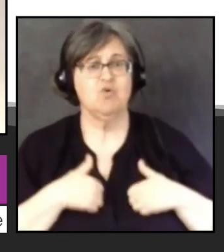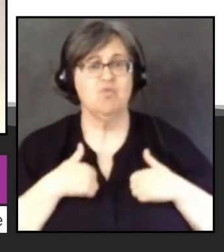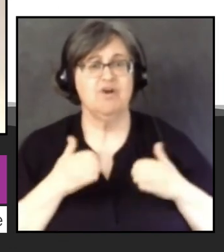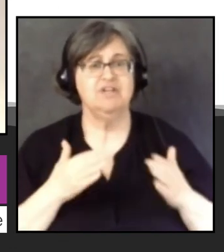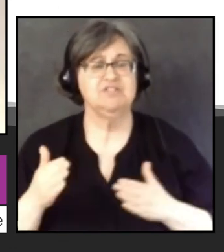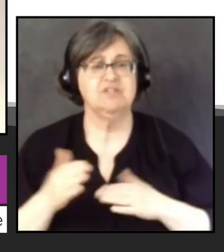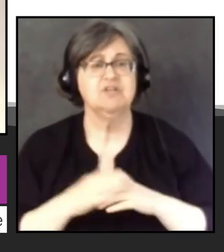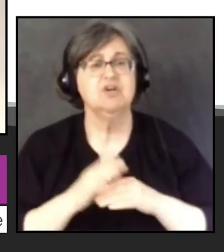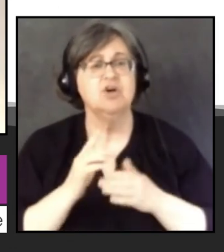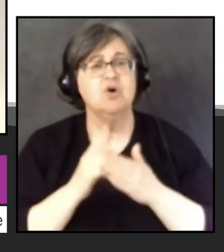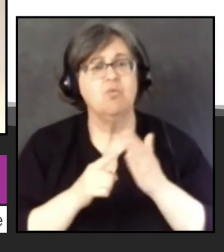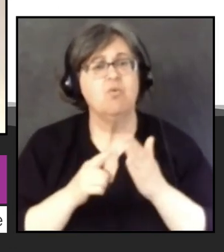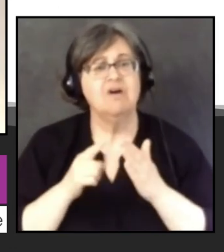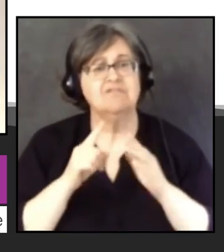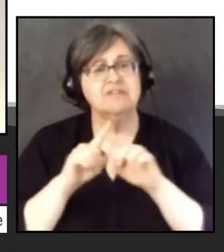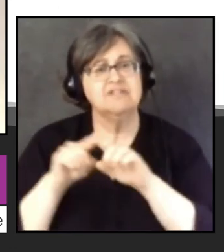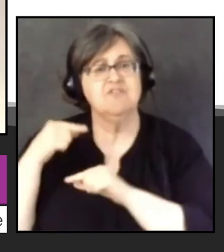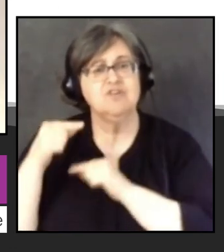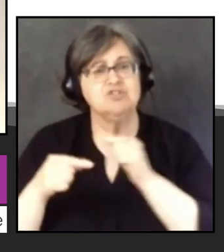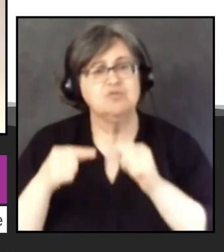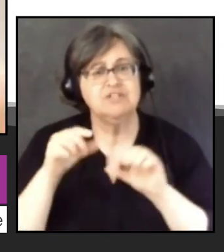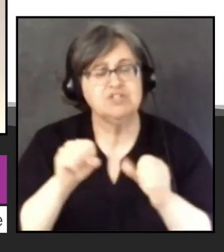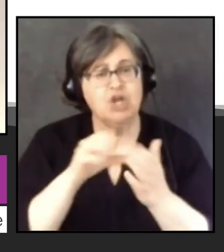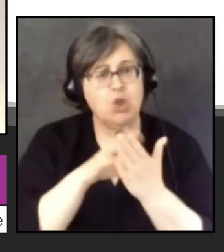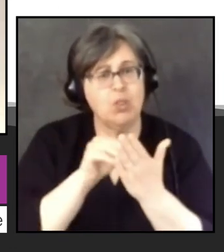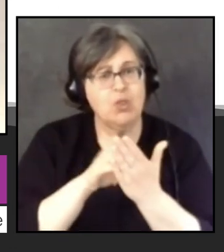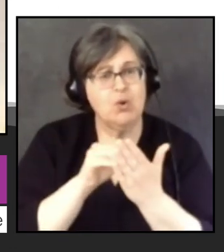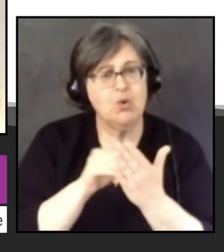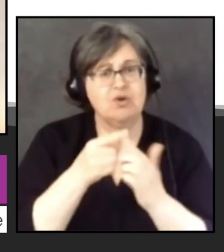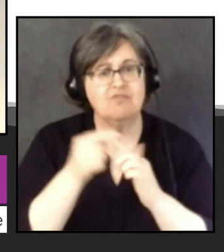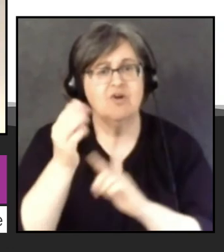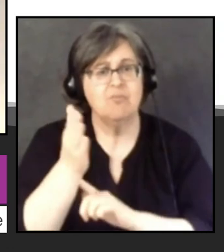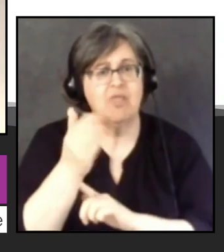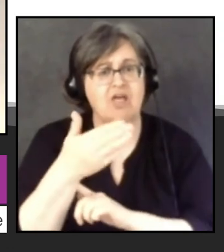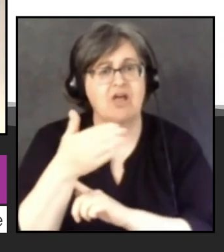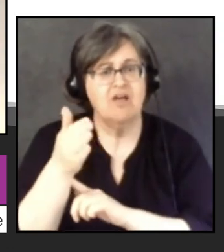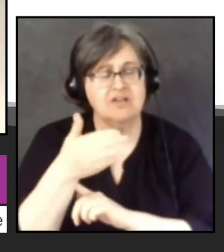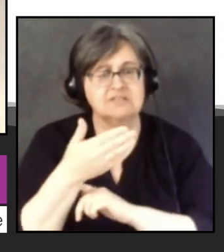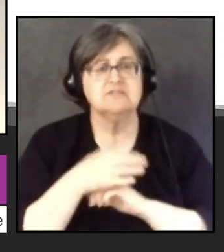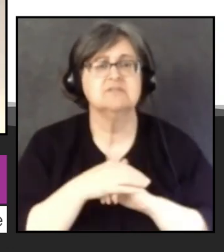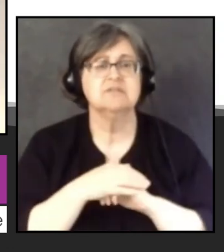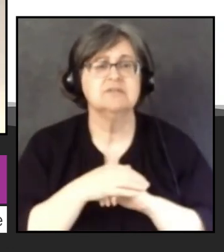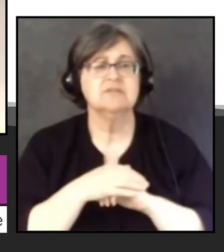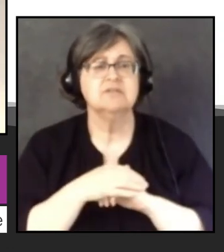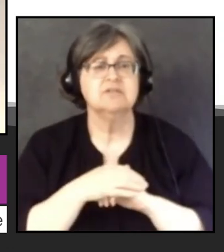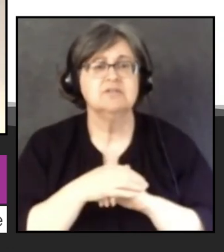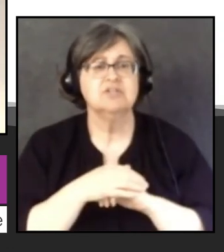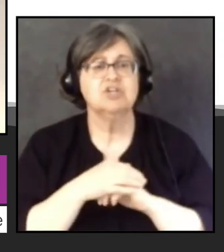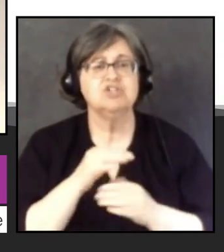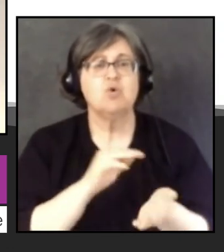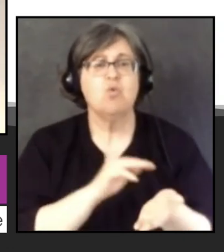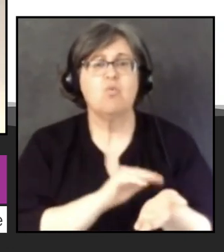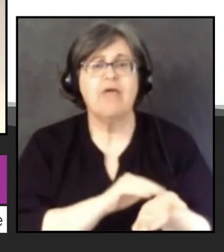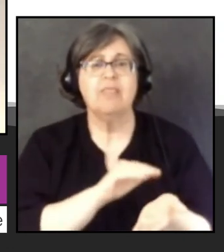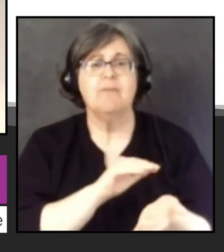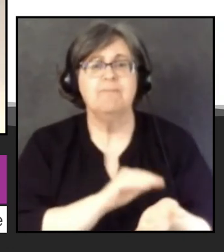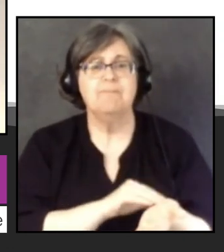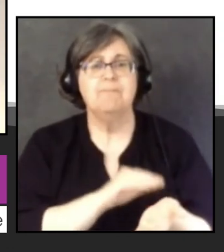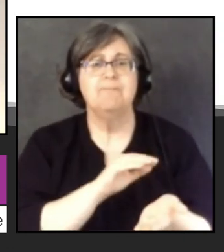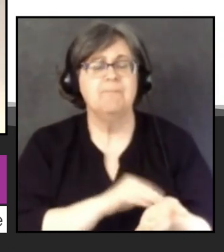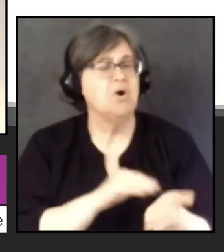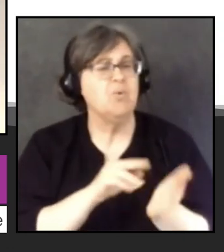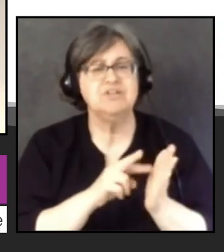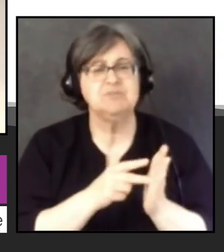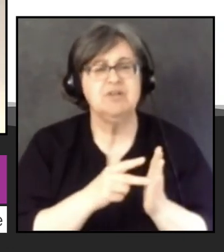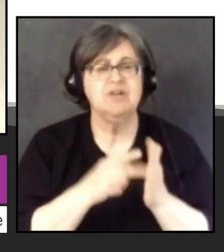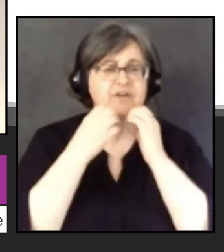generations can learn from the community rhythm from these flags, if, you know, this were to live in an actual space. And I mean like rhythms such as like the values and